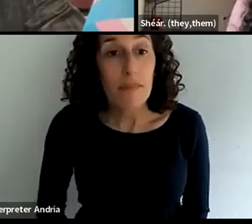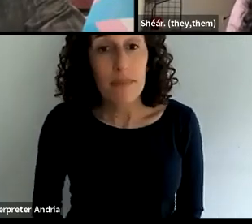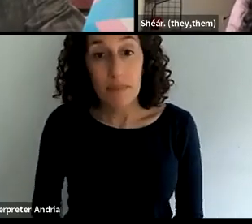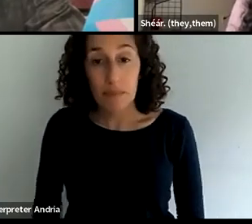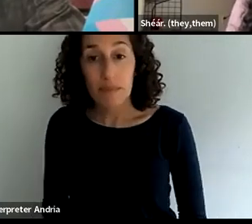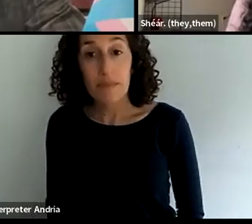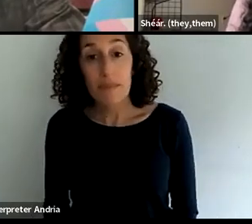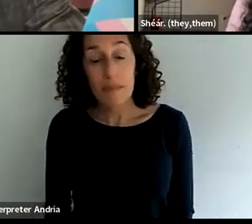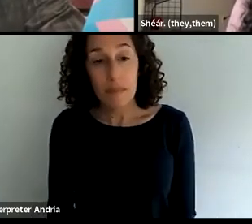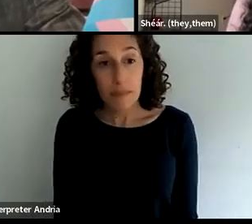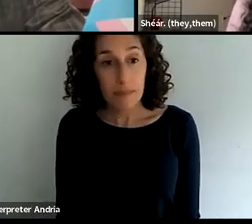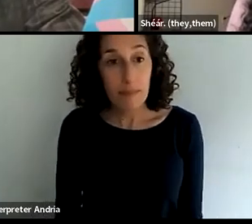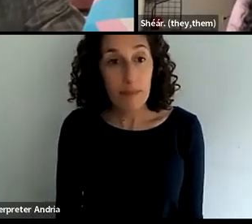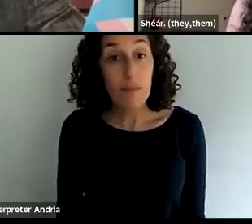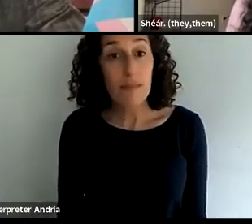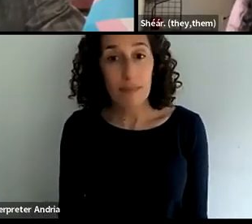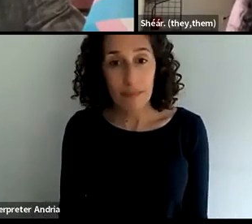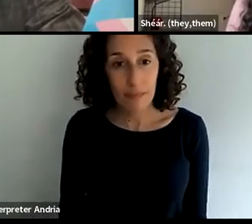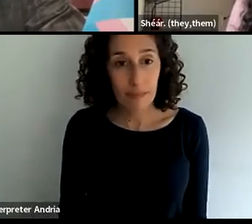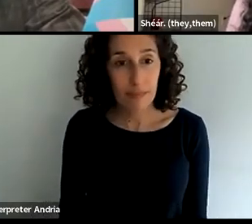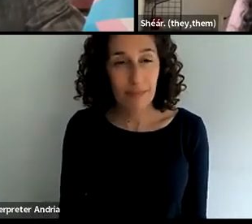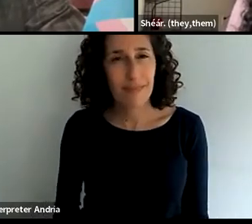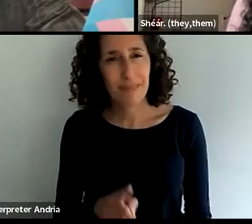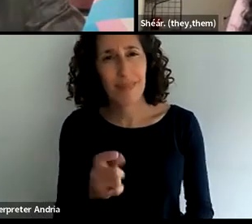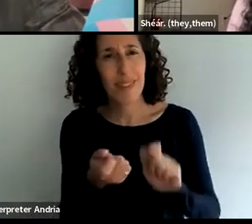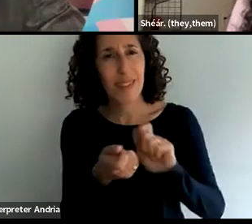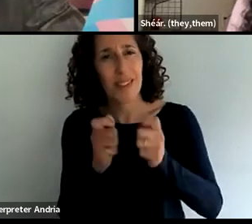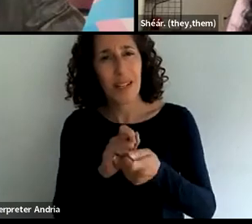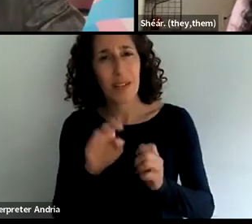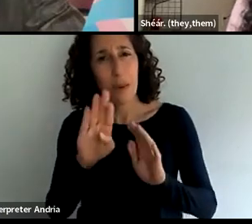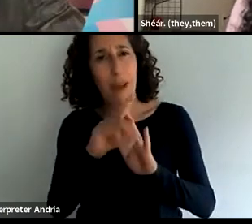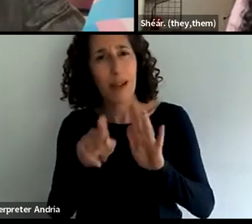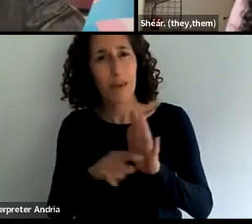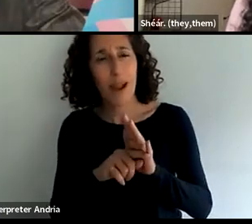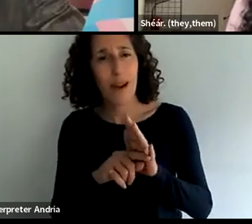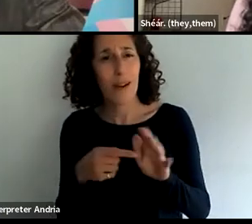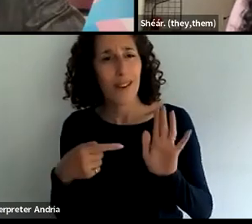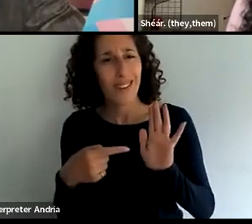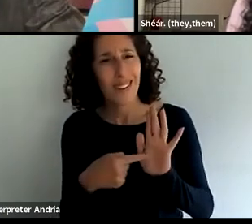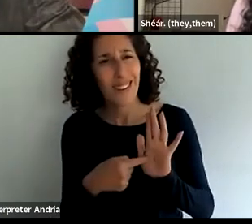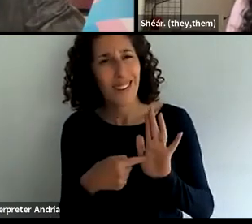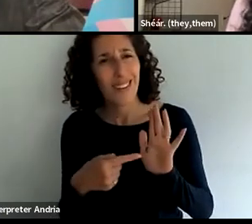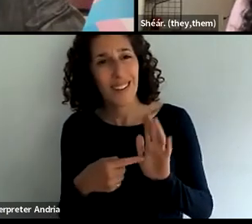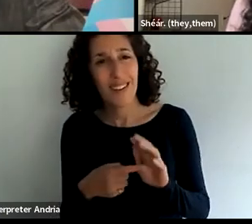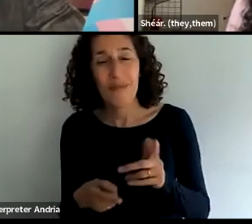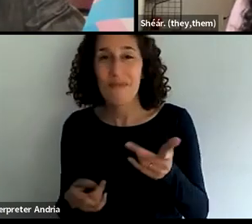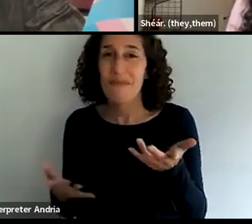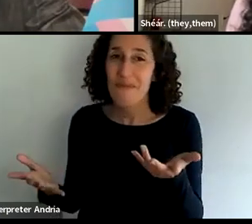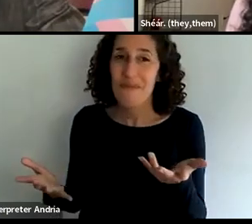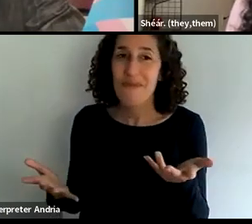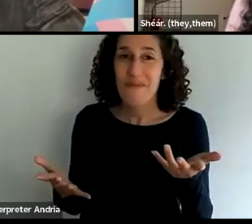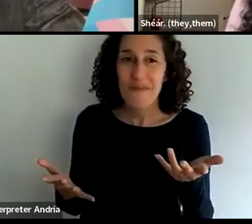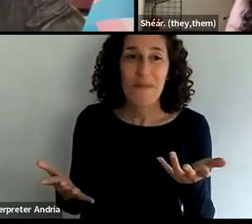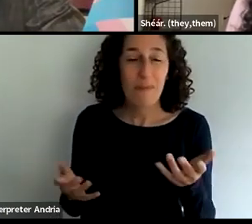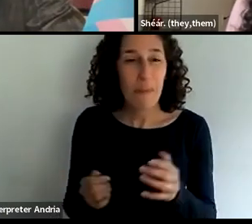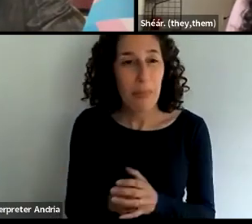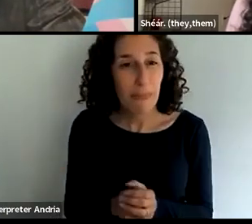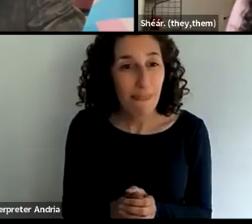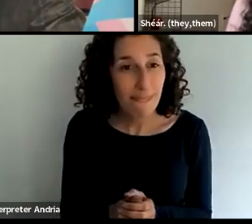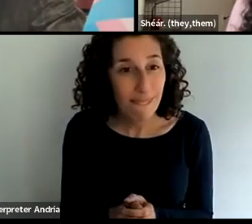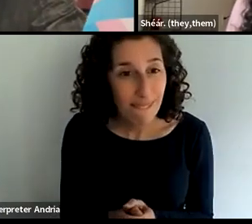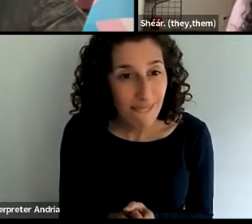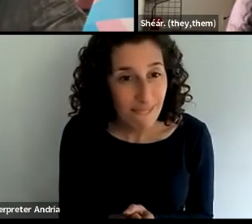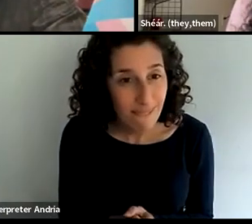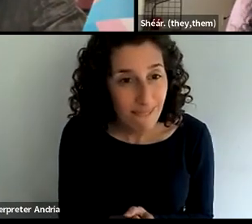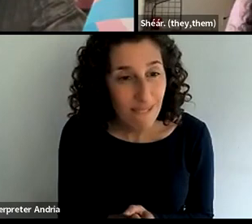And I just love the different backgrounds, Jennifer, love it. I wanted to specify one thing for any family member